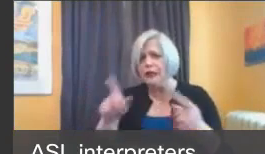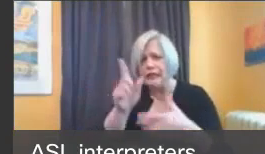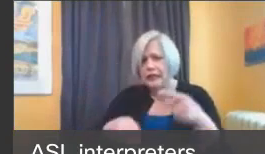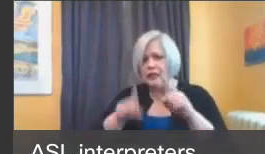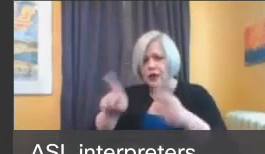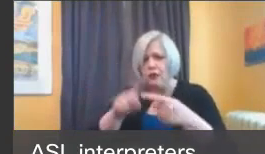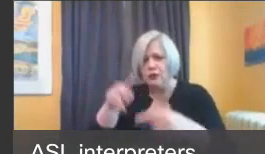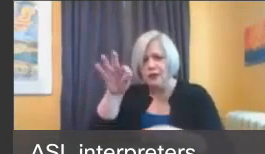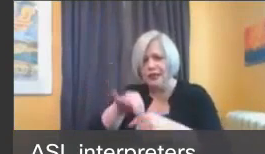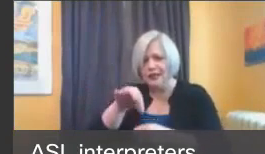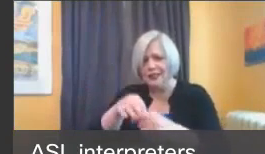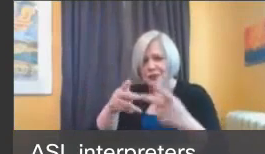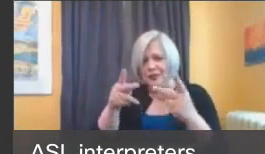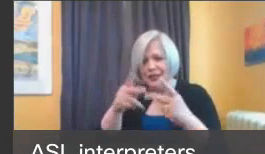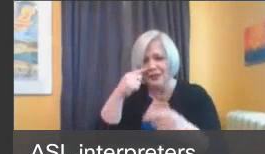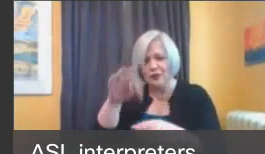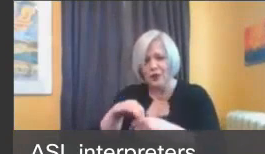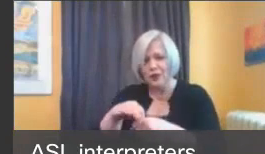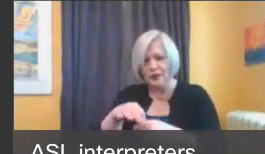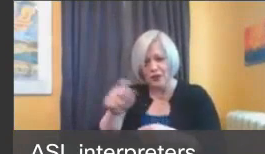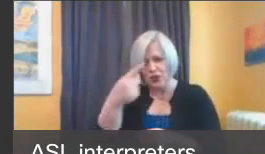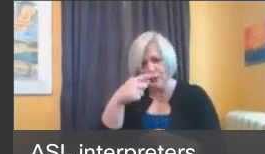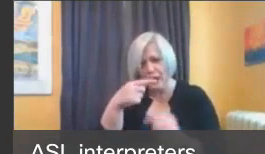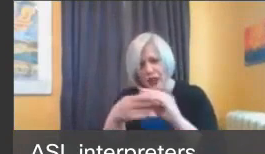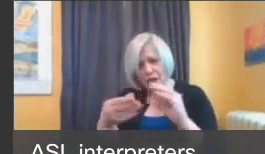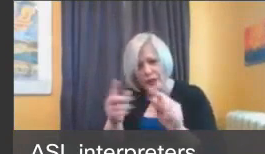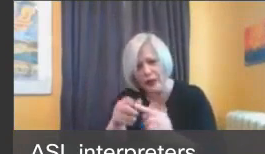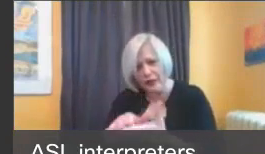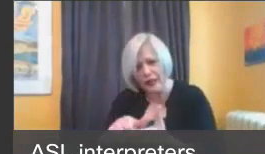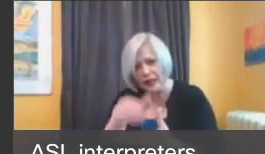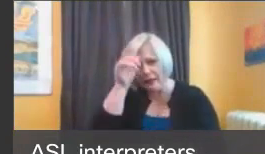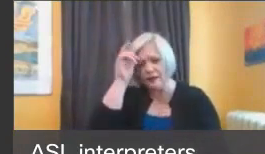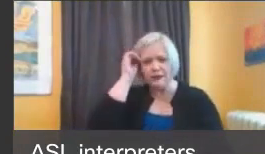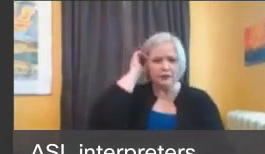the election place to vote. Can you care a comment on that?